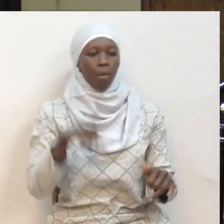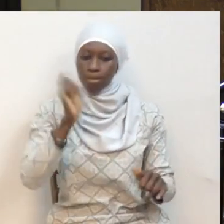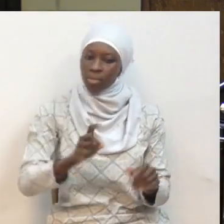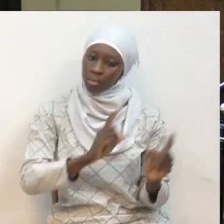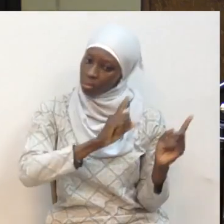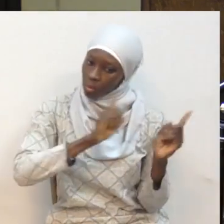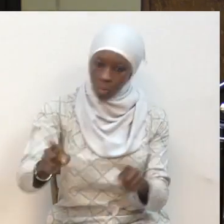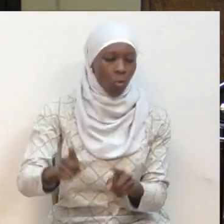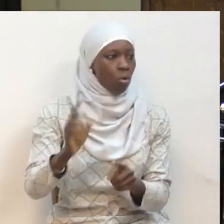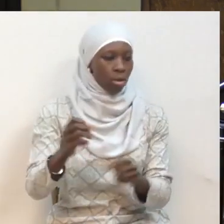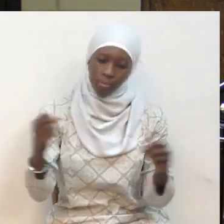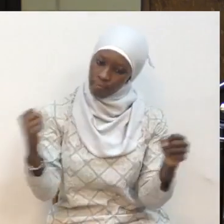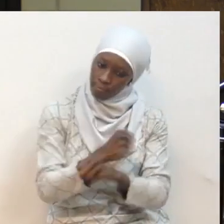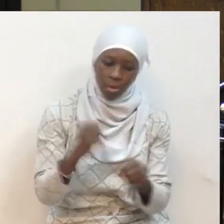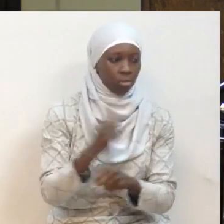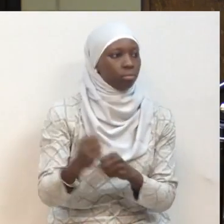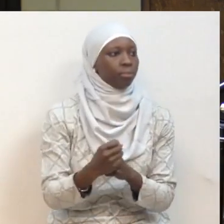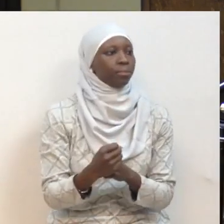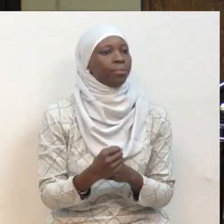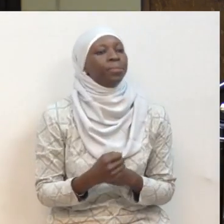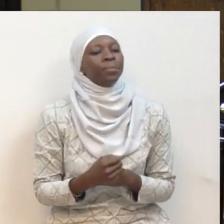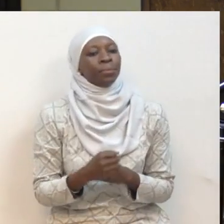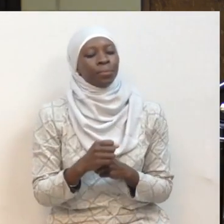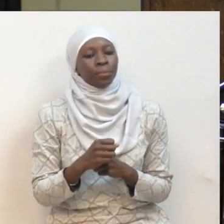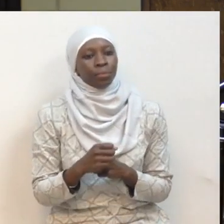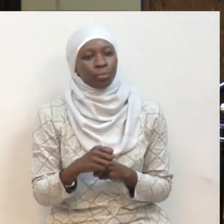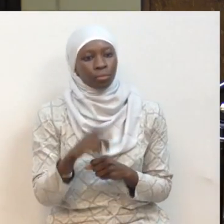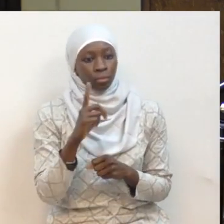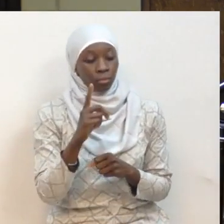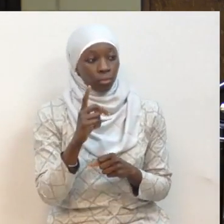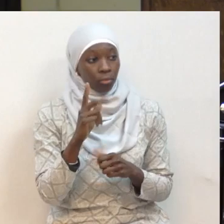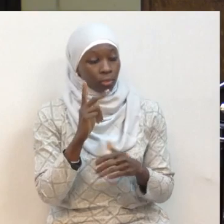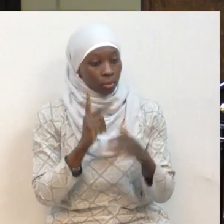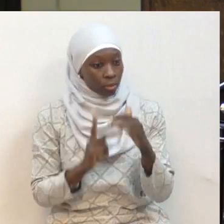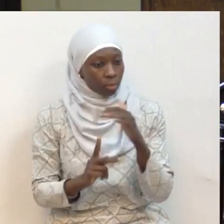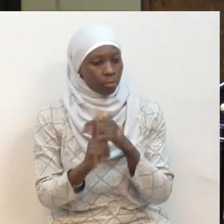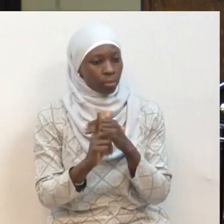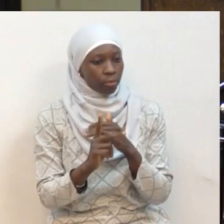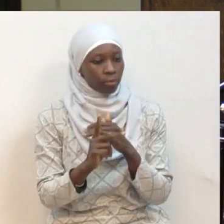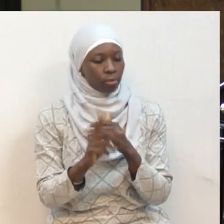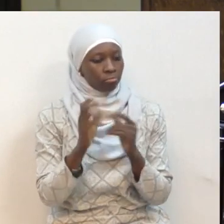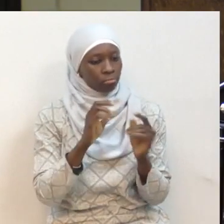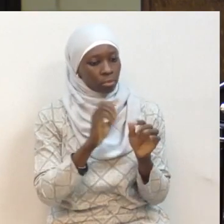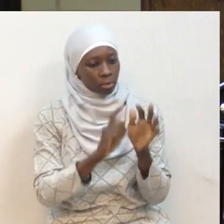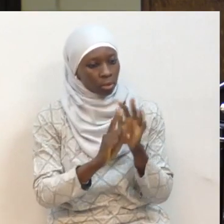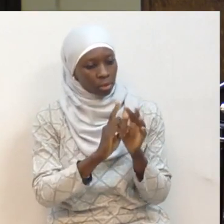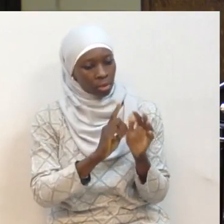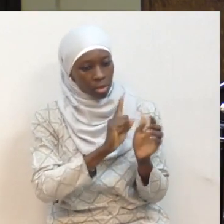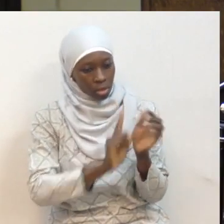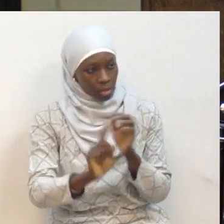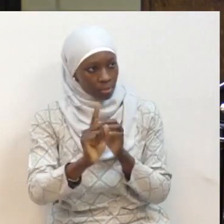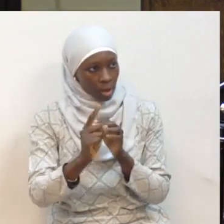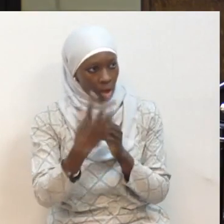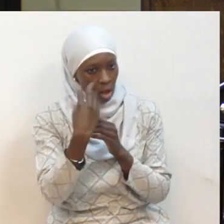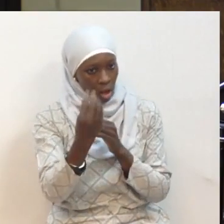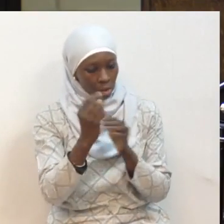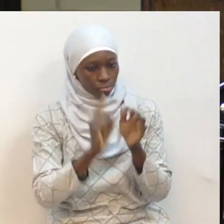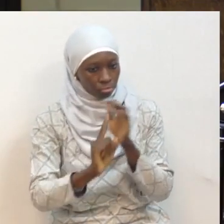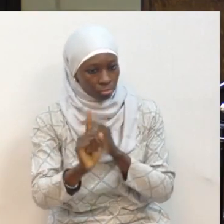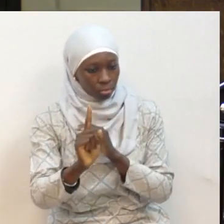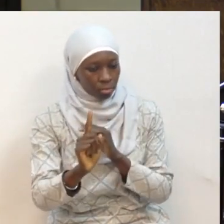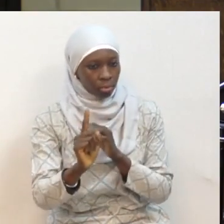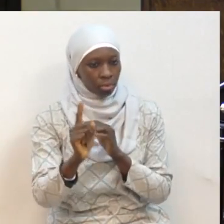the shield, and he came out with a grim outlook on him that was obvious